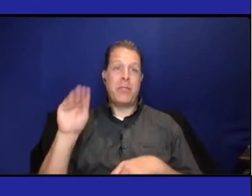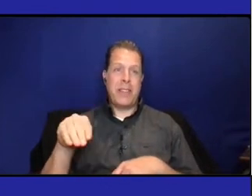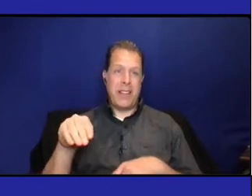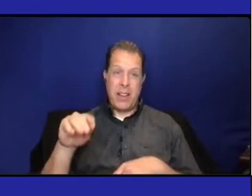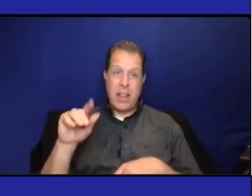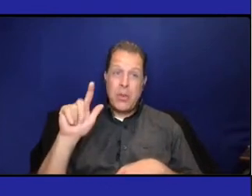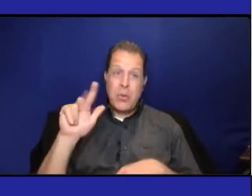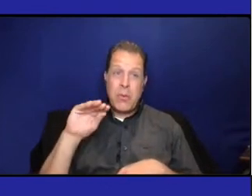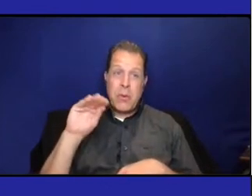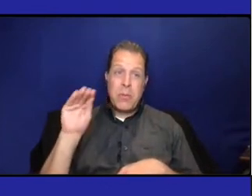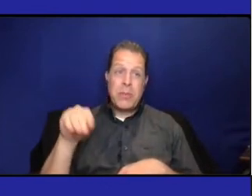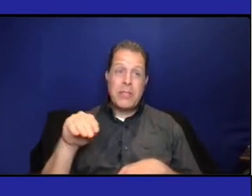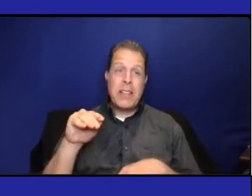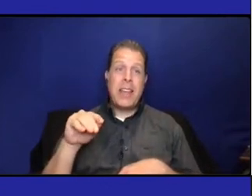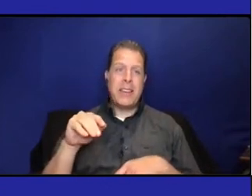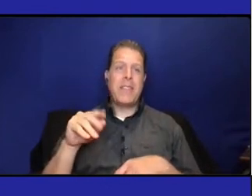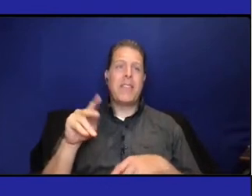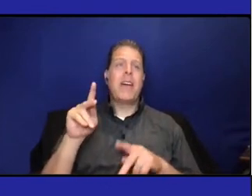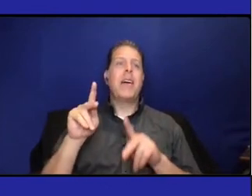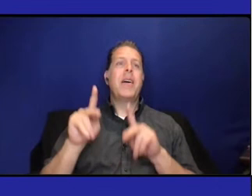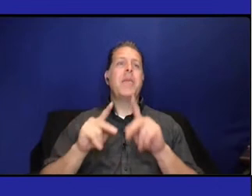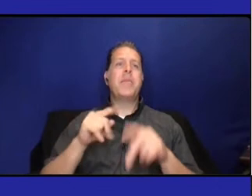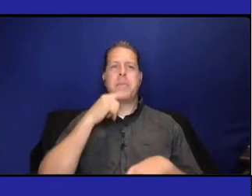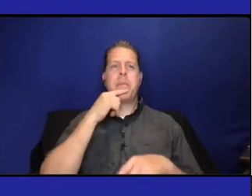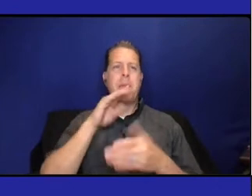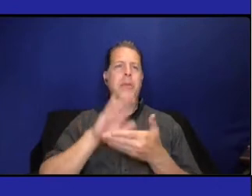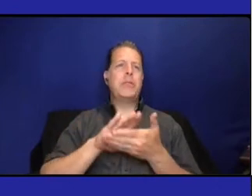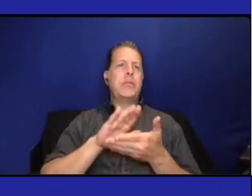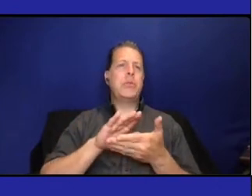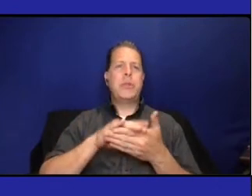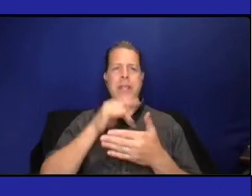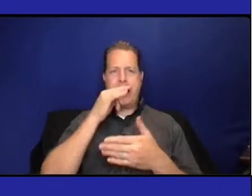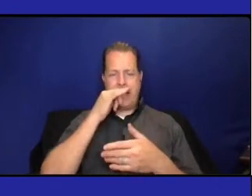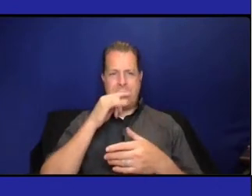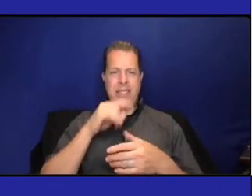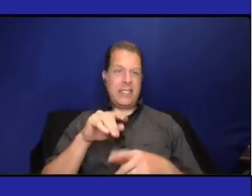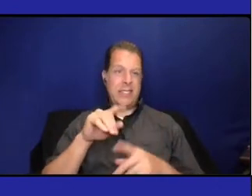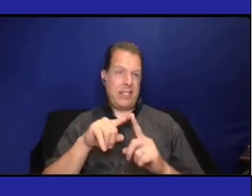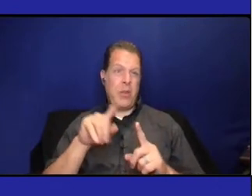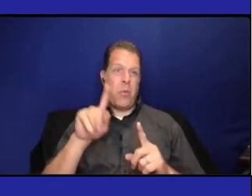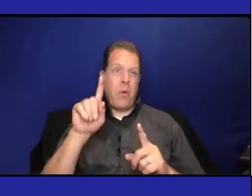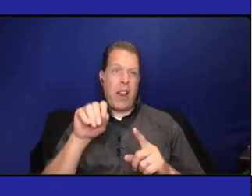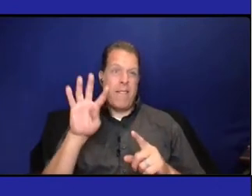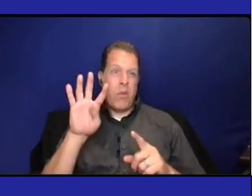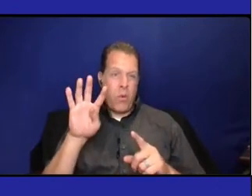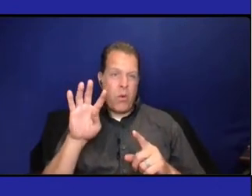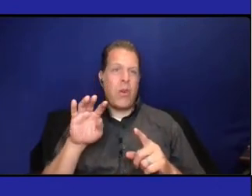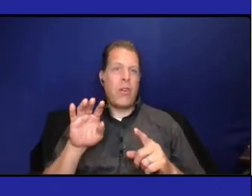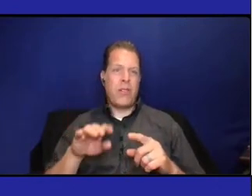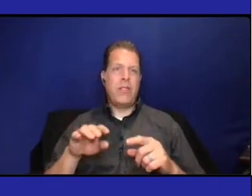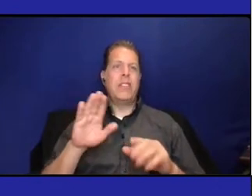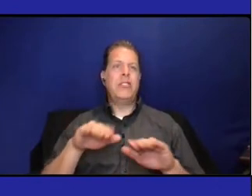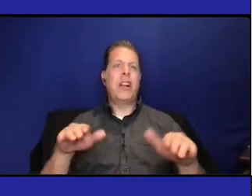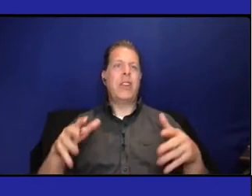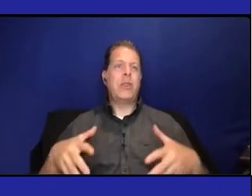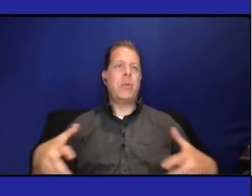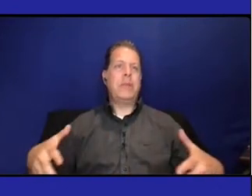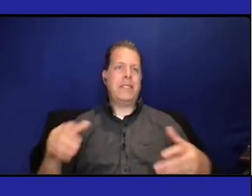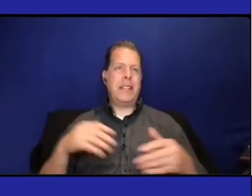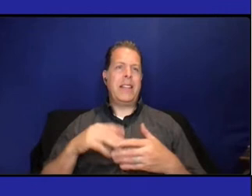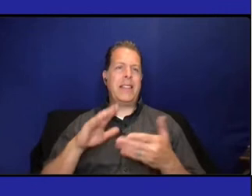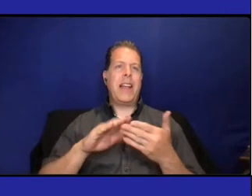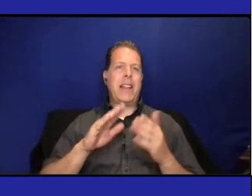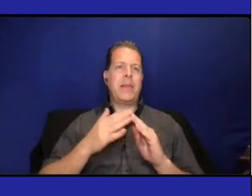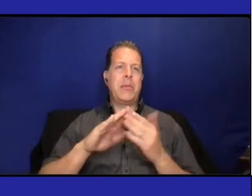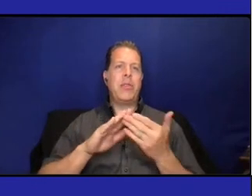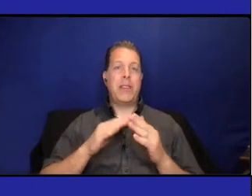23% of public school children grades K to 8. 23%, almost 1 in 4, have childhood obesity in this community. It's higher than the rate for